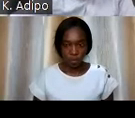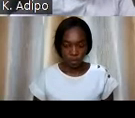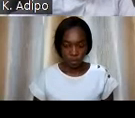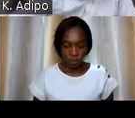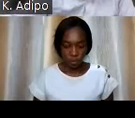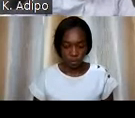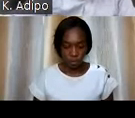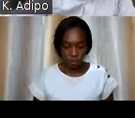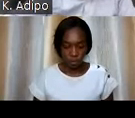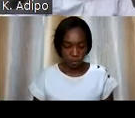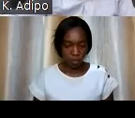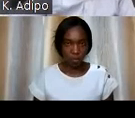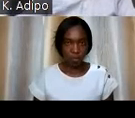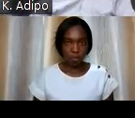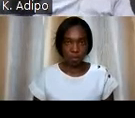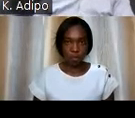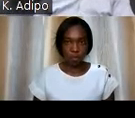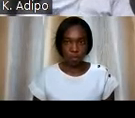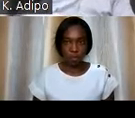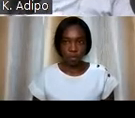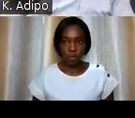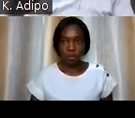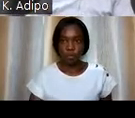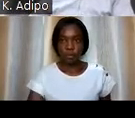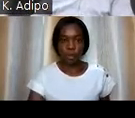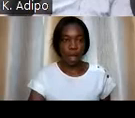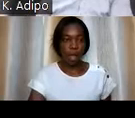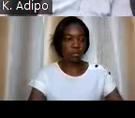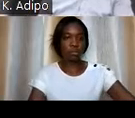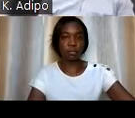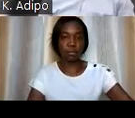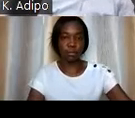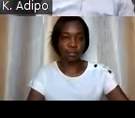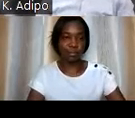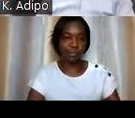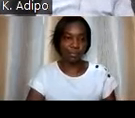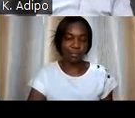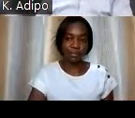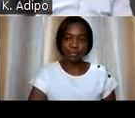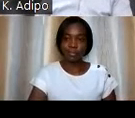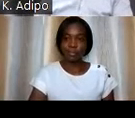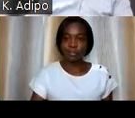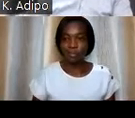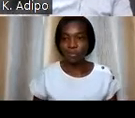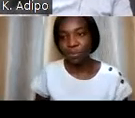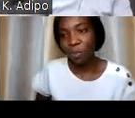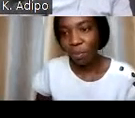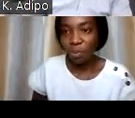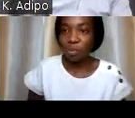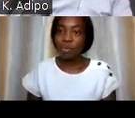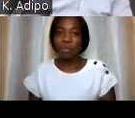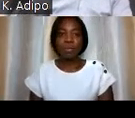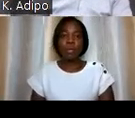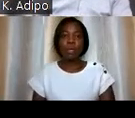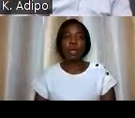and benefits analysts. The day is also now on board. We must educate people about it. Yet